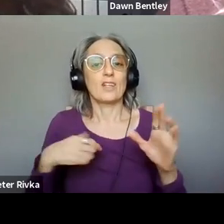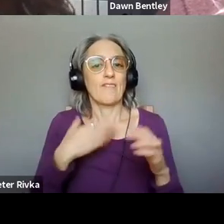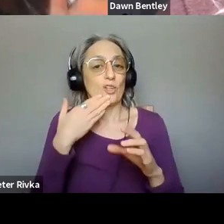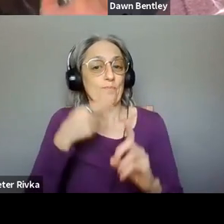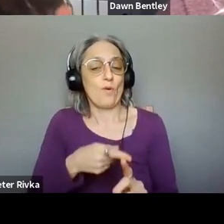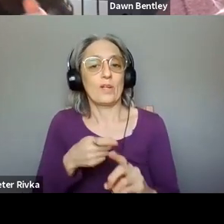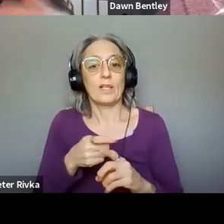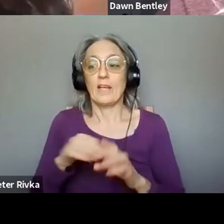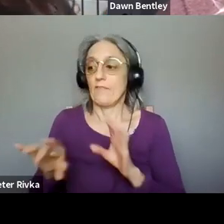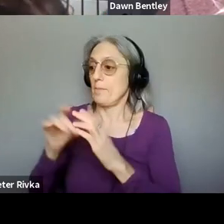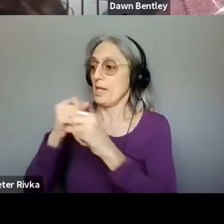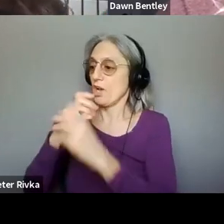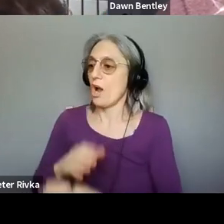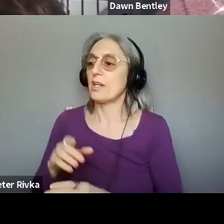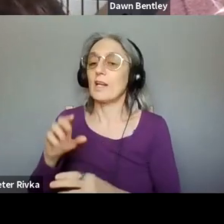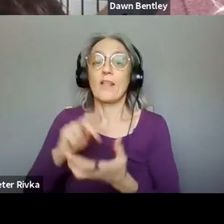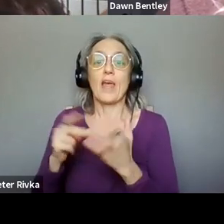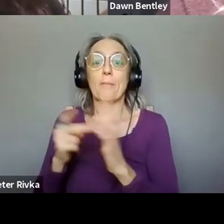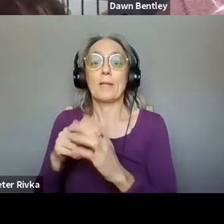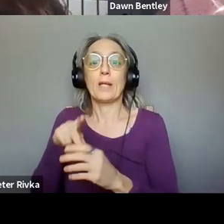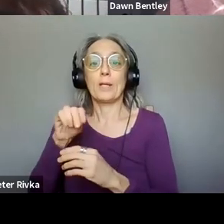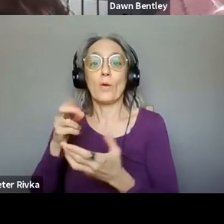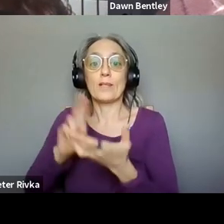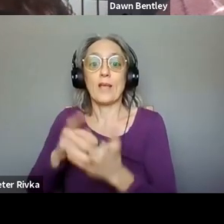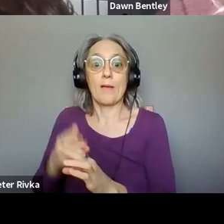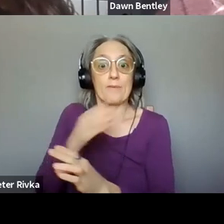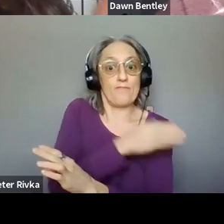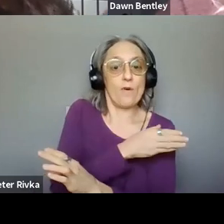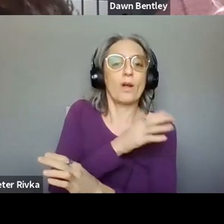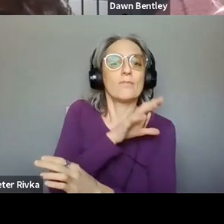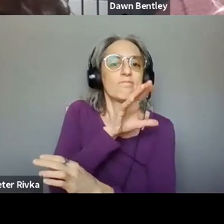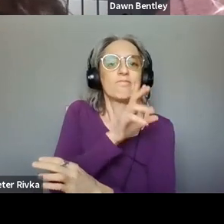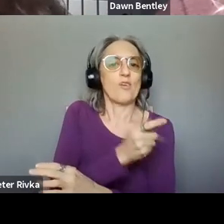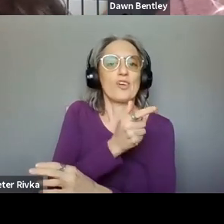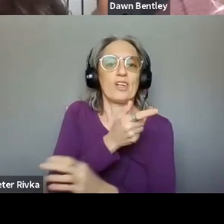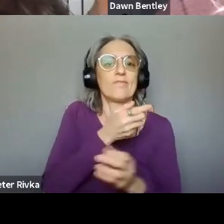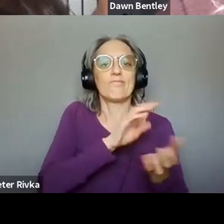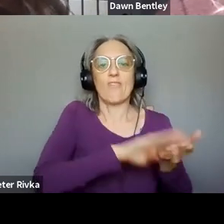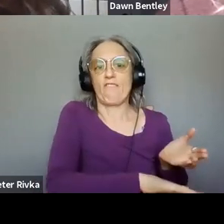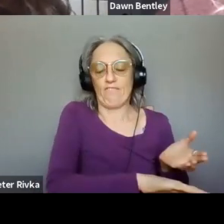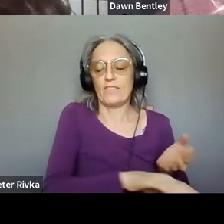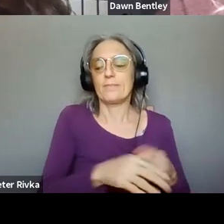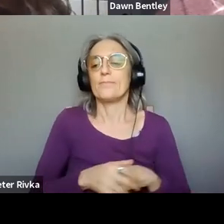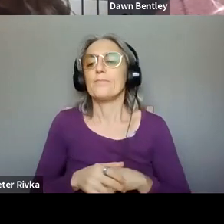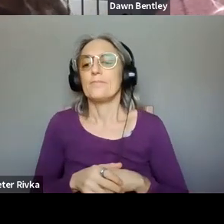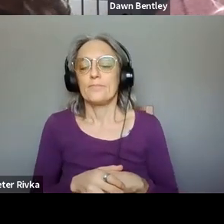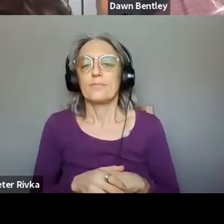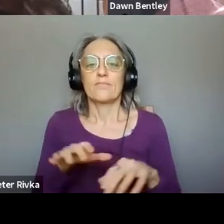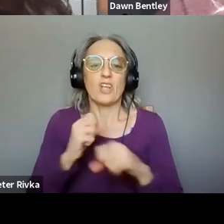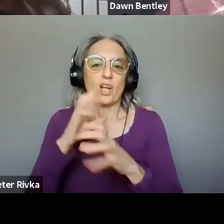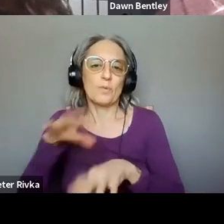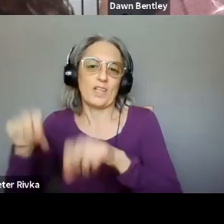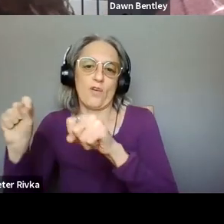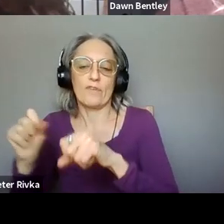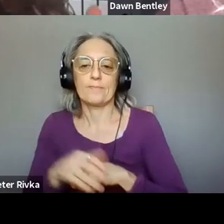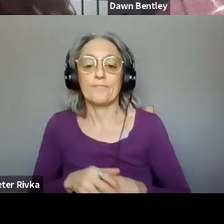is established, it will invalidate any prior powers of attorney or advance directives. So those will no longer be relevant. And if the ward does, or if